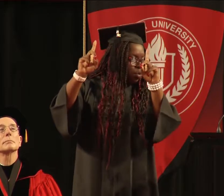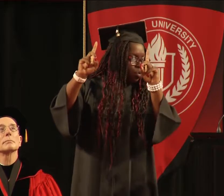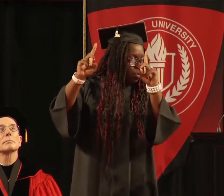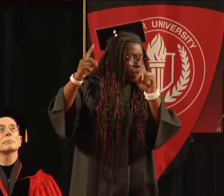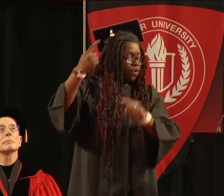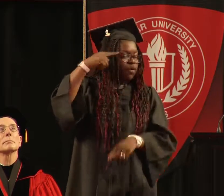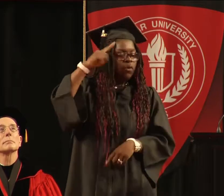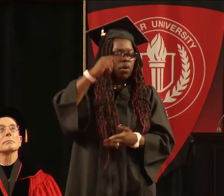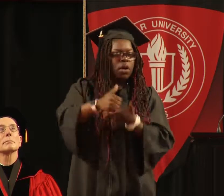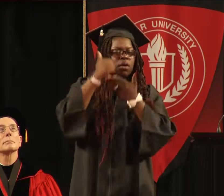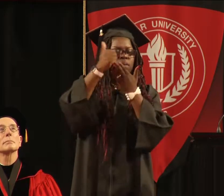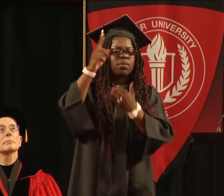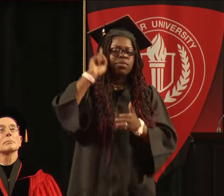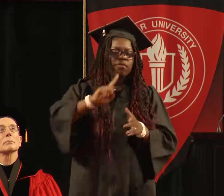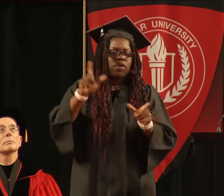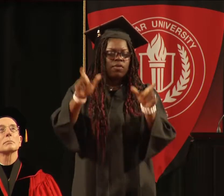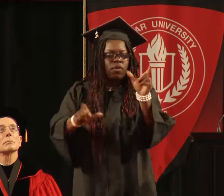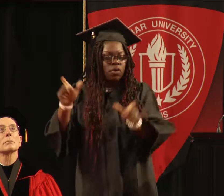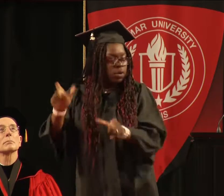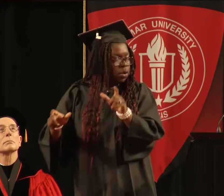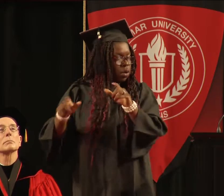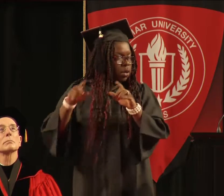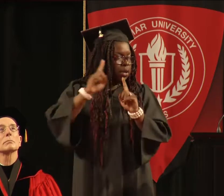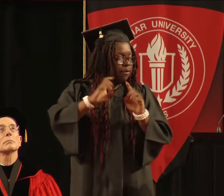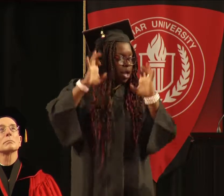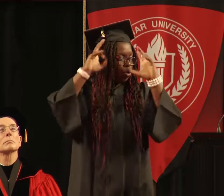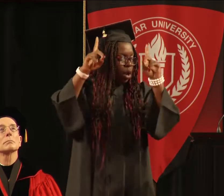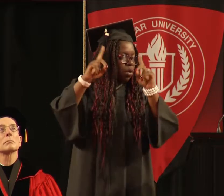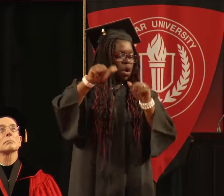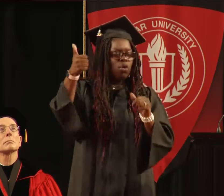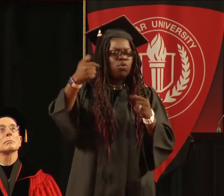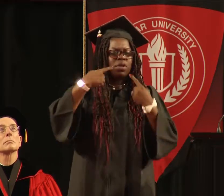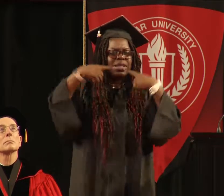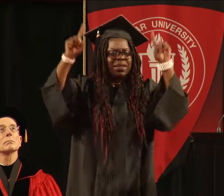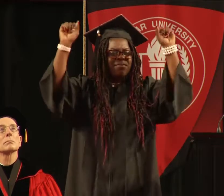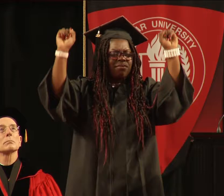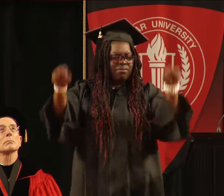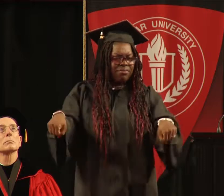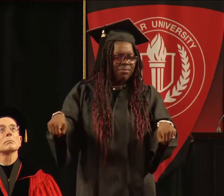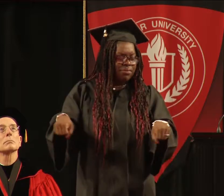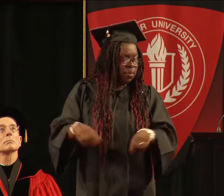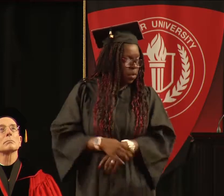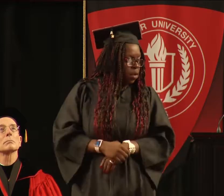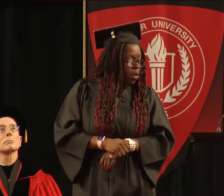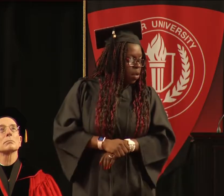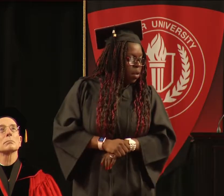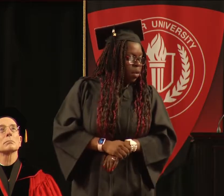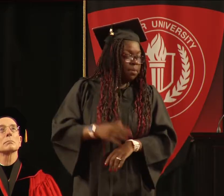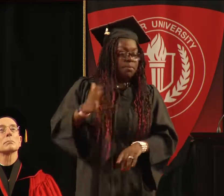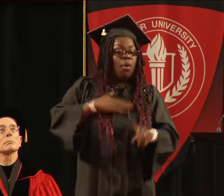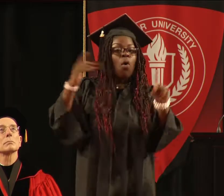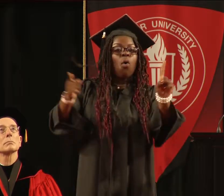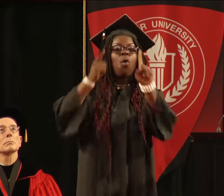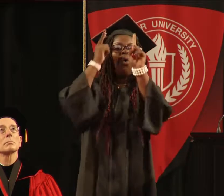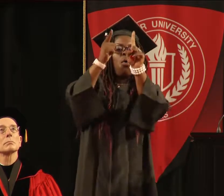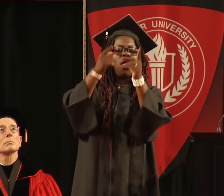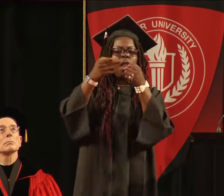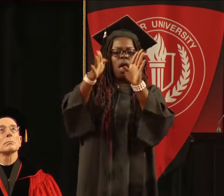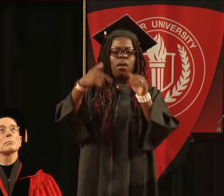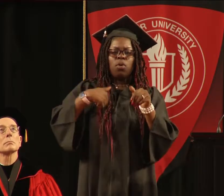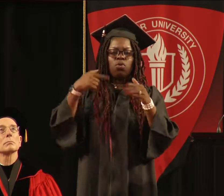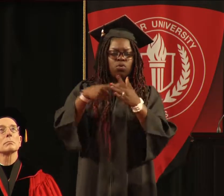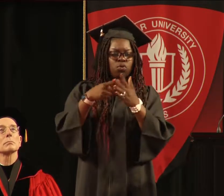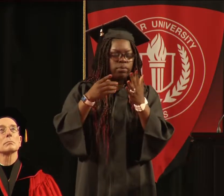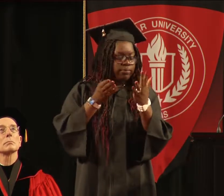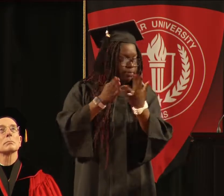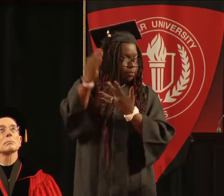to continue in deaf education to help other deaf people, to help them to be successful